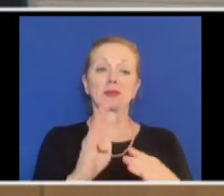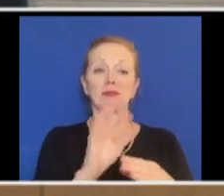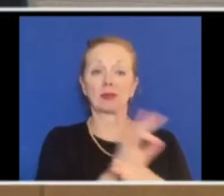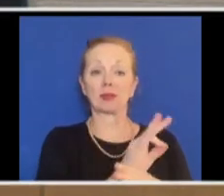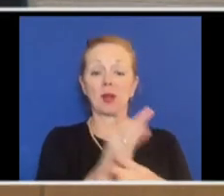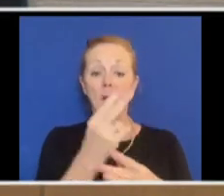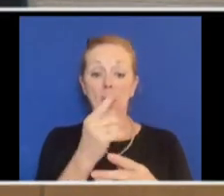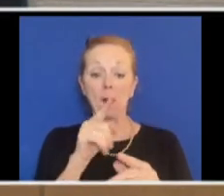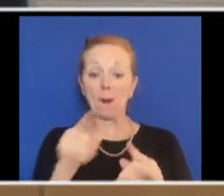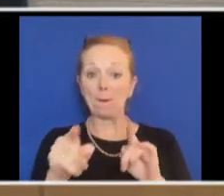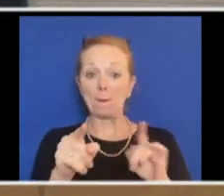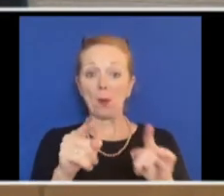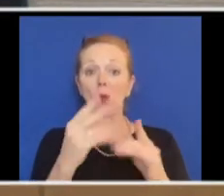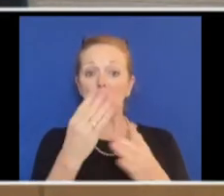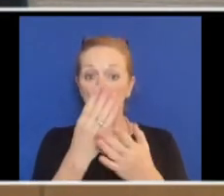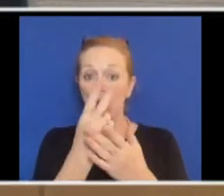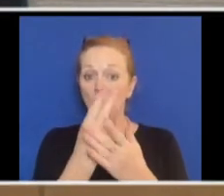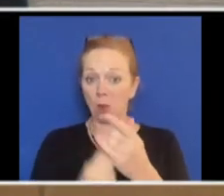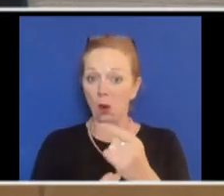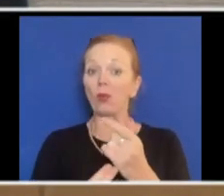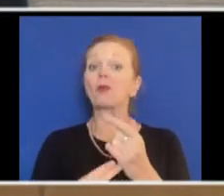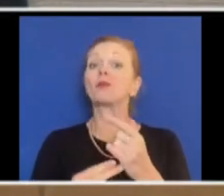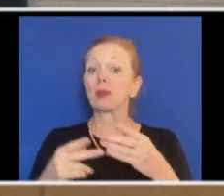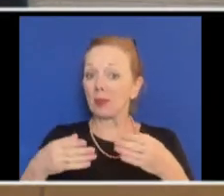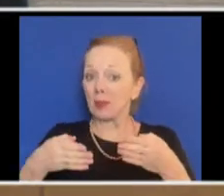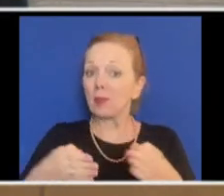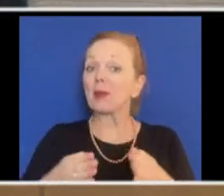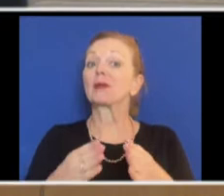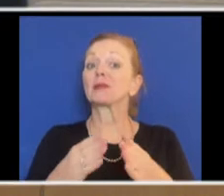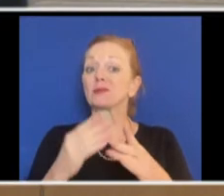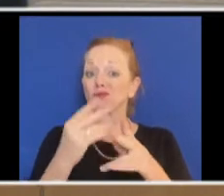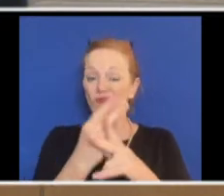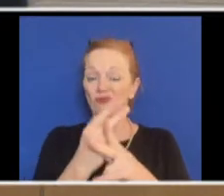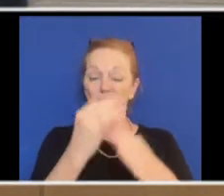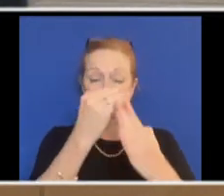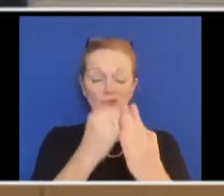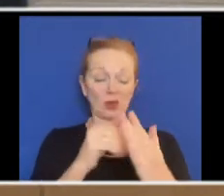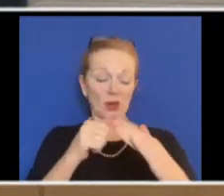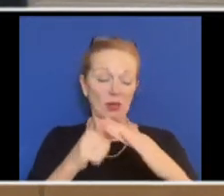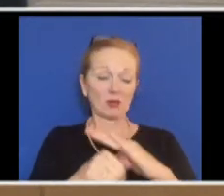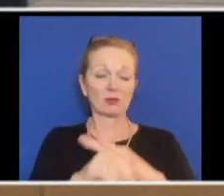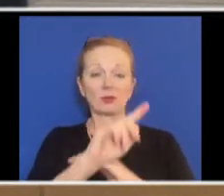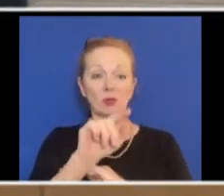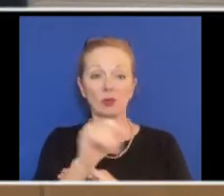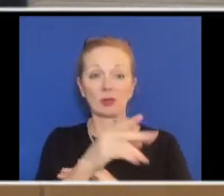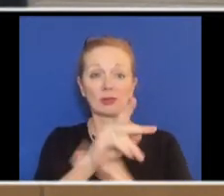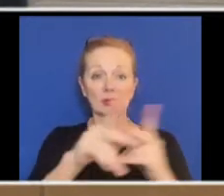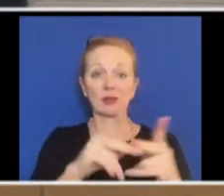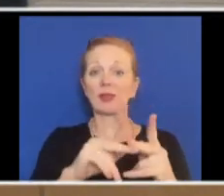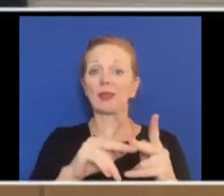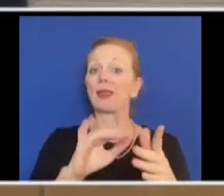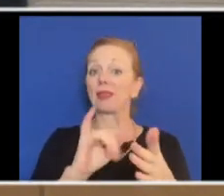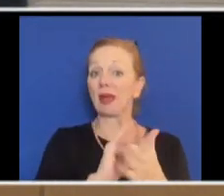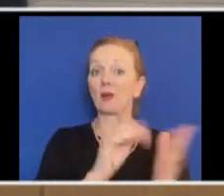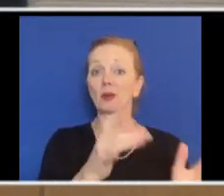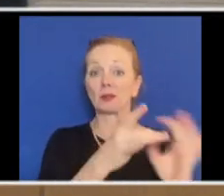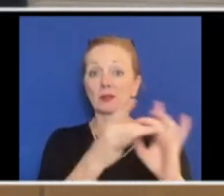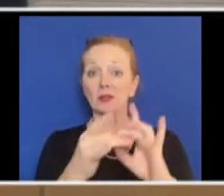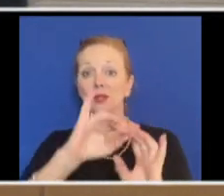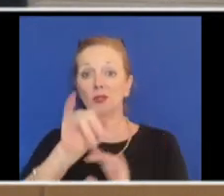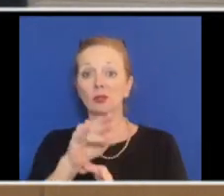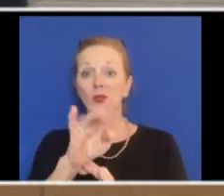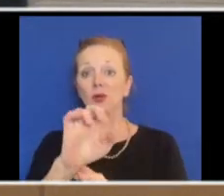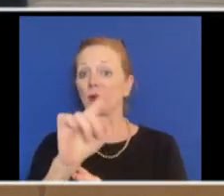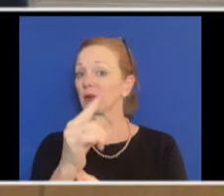allowed under prescribed conditions in the commercial zoning District this would translate to that zoning District on June 1st